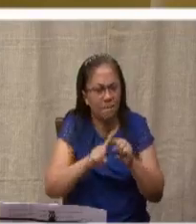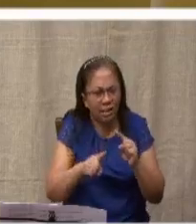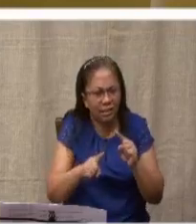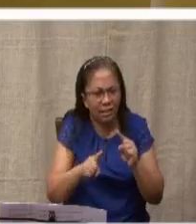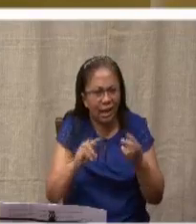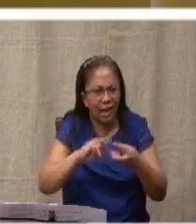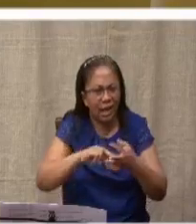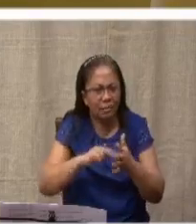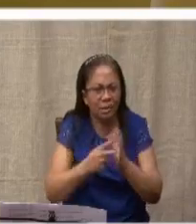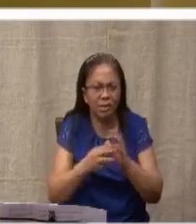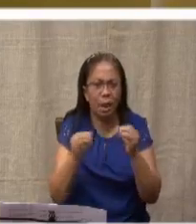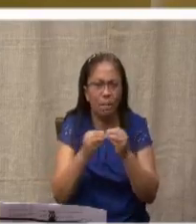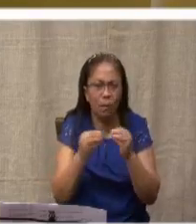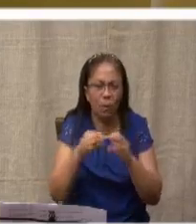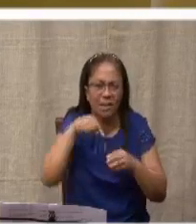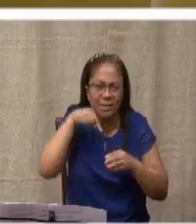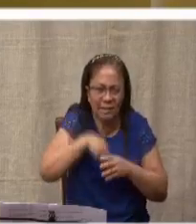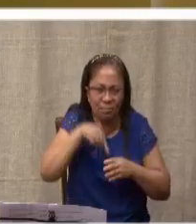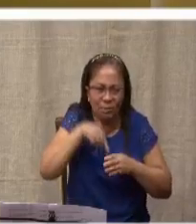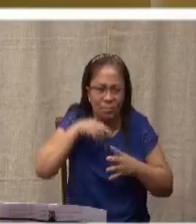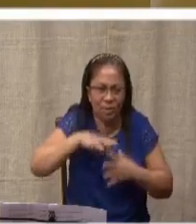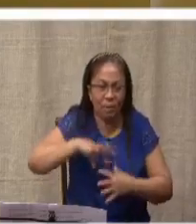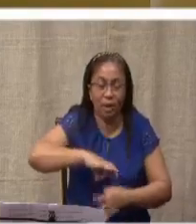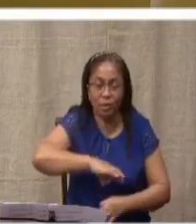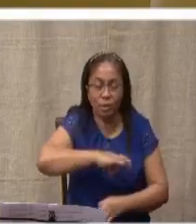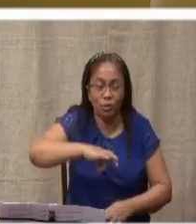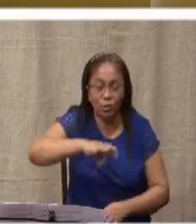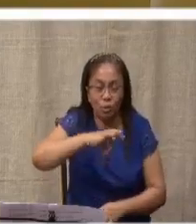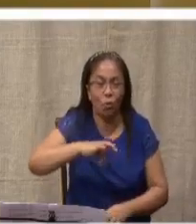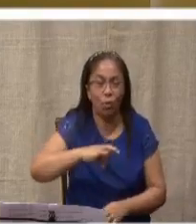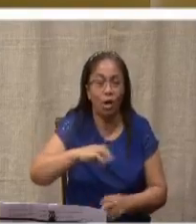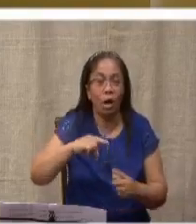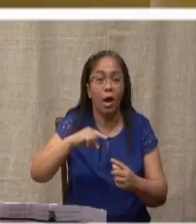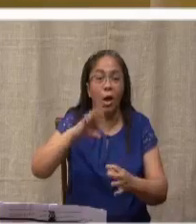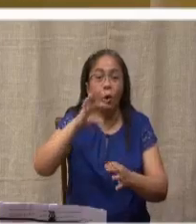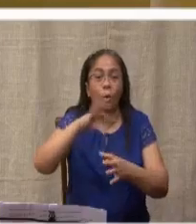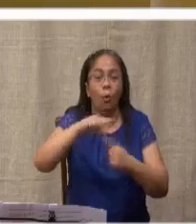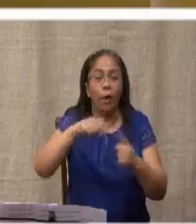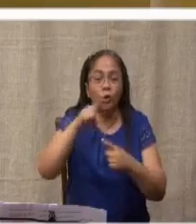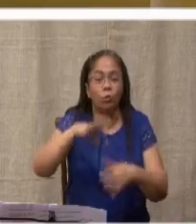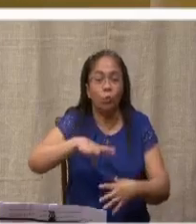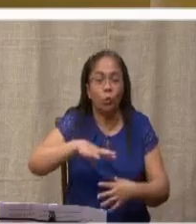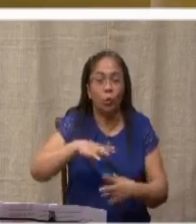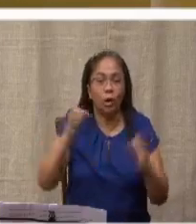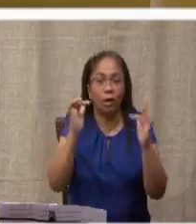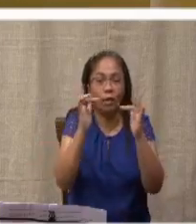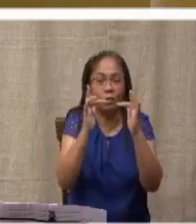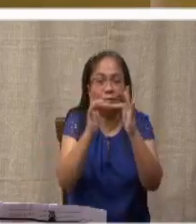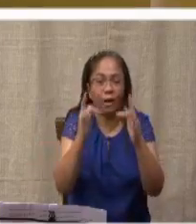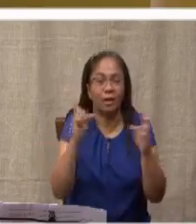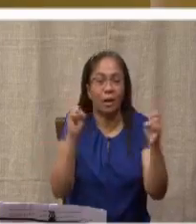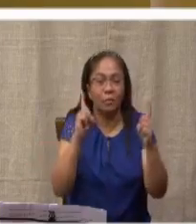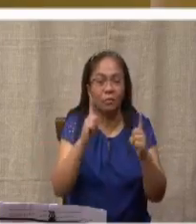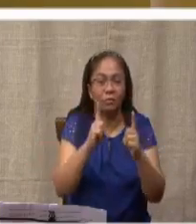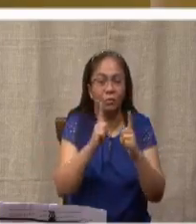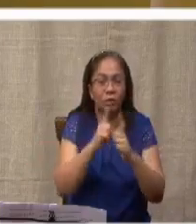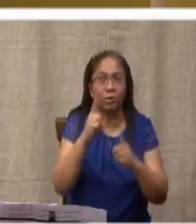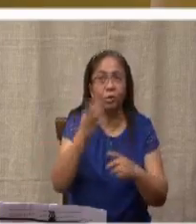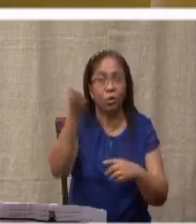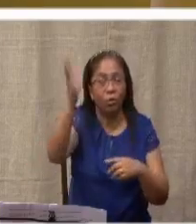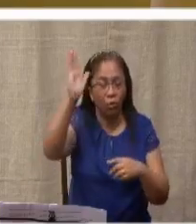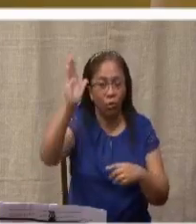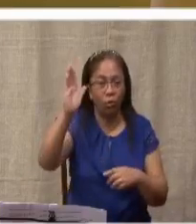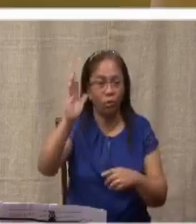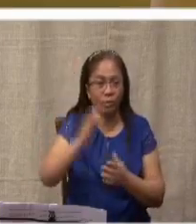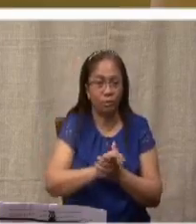springs from the depth of your soul when when you have encountered the living god and when you know who this god is because